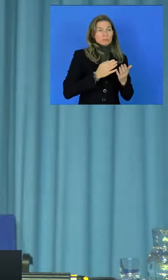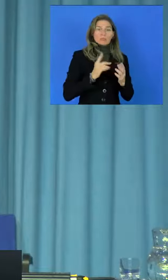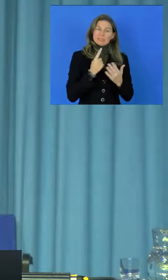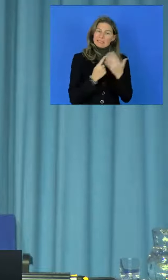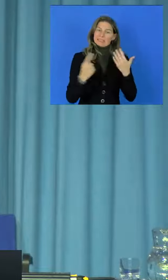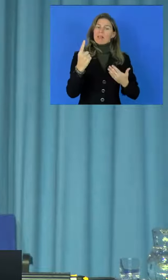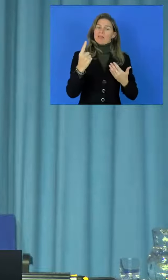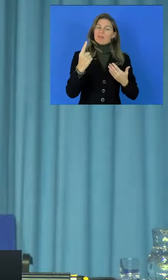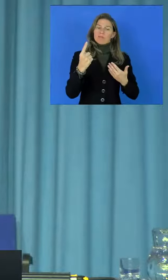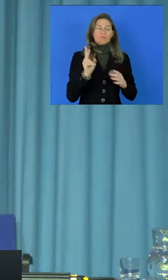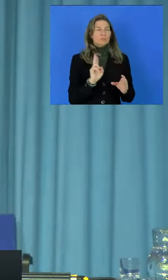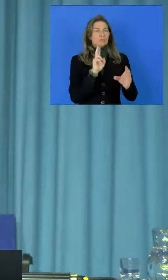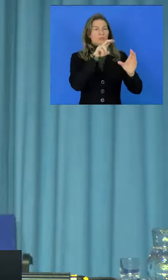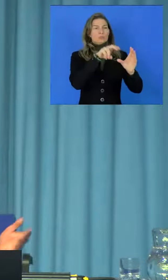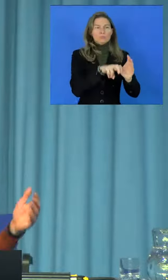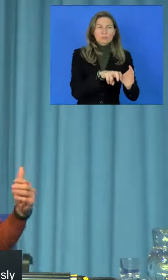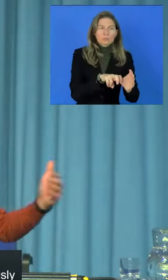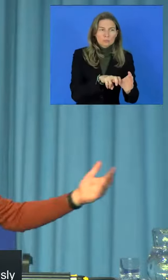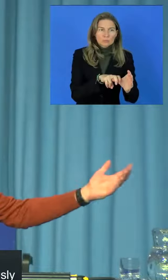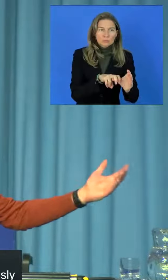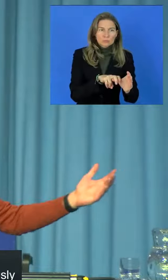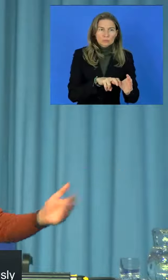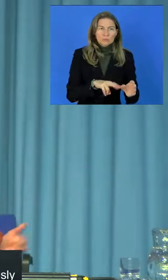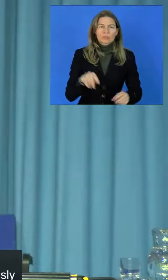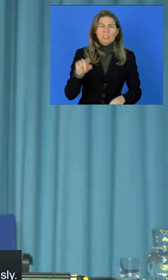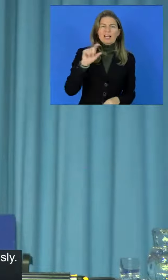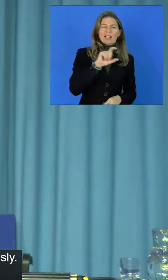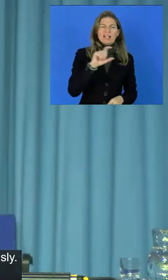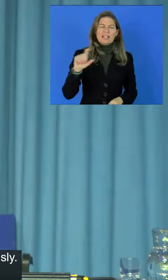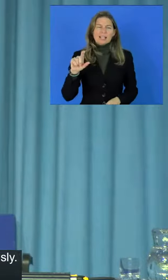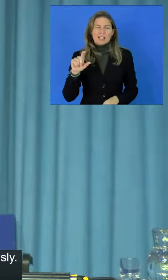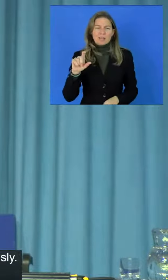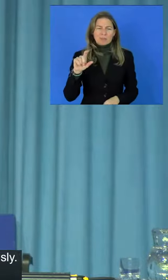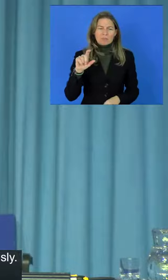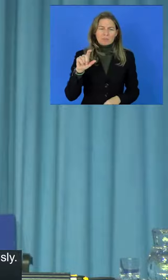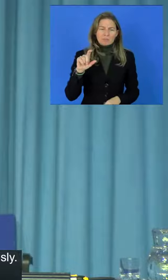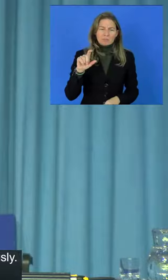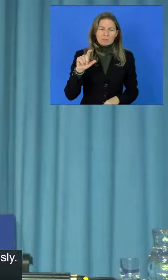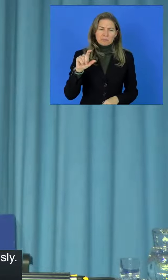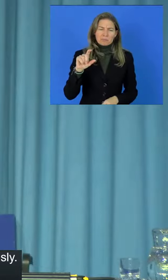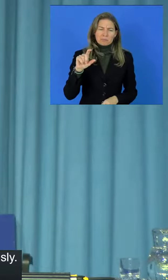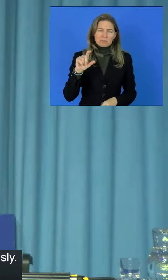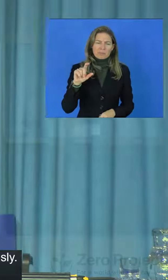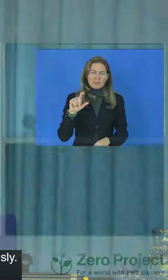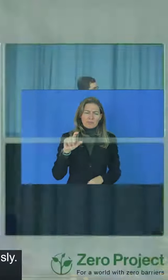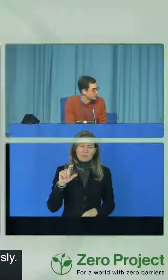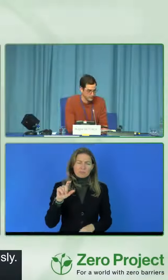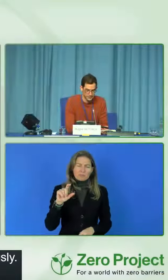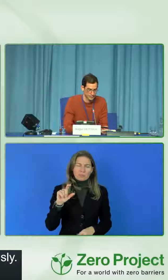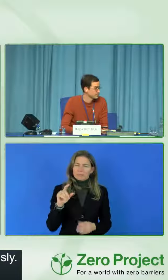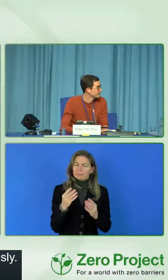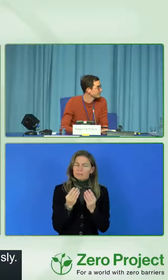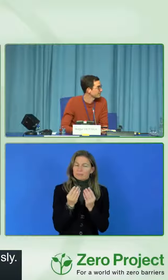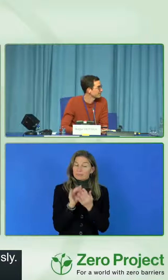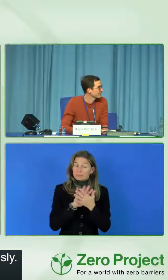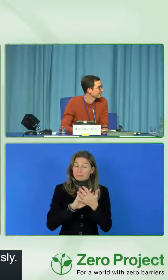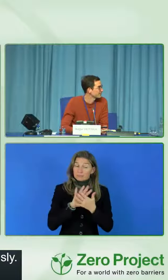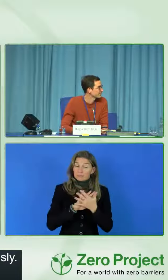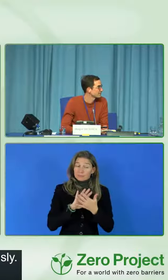on the screen? And yeah, I see the clickers being handed over. And whenever you're ready.